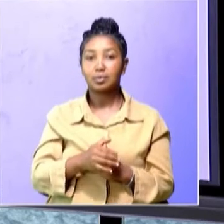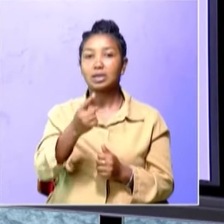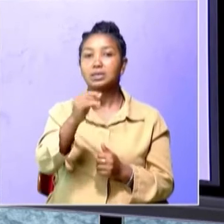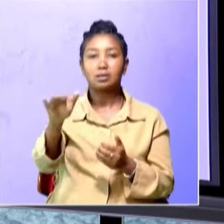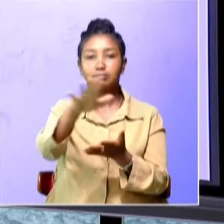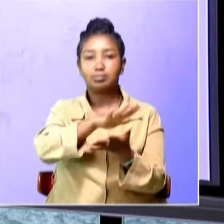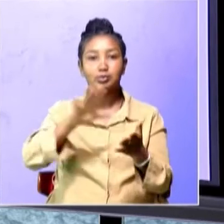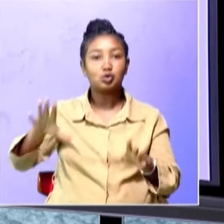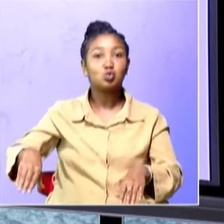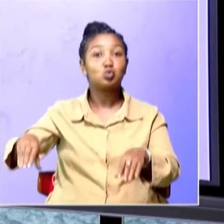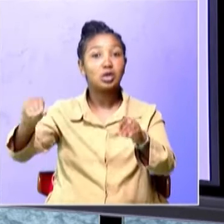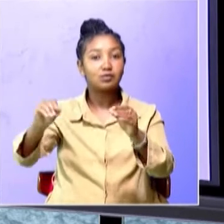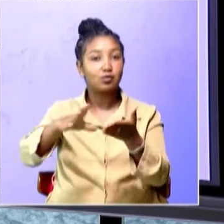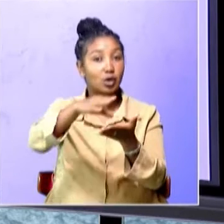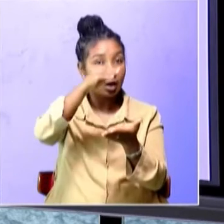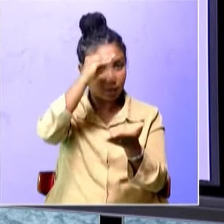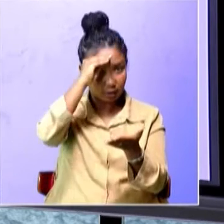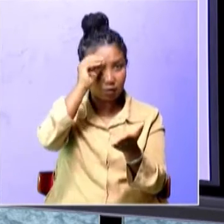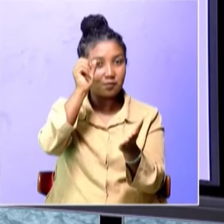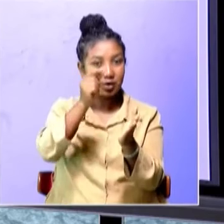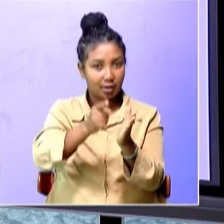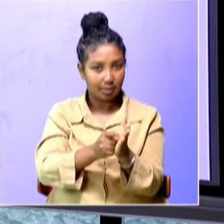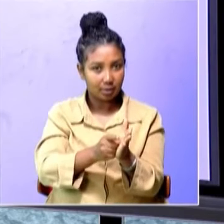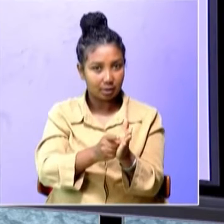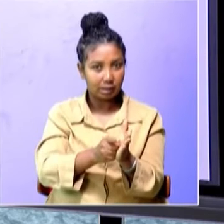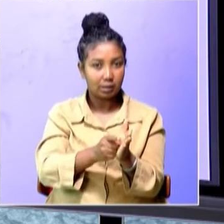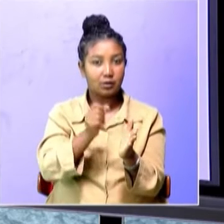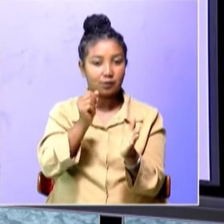they distract students from learning. For example,